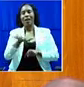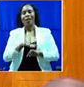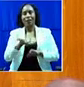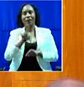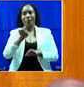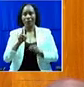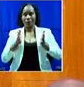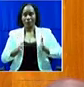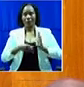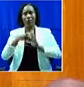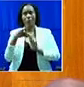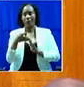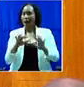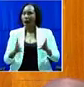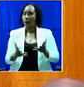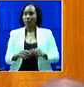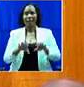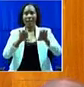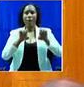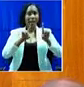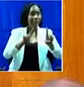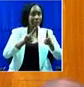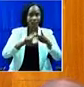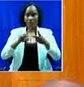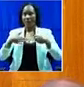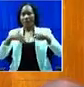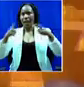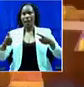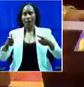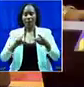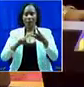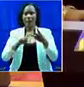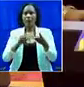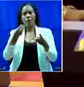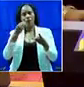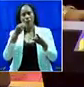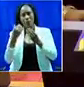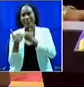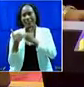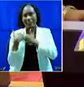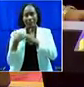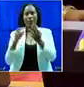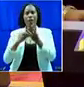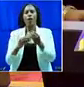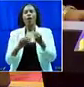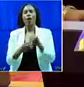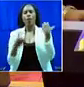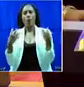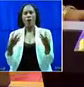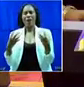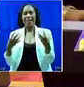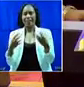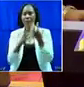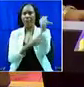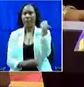from education, health, from food security, poverty alleviation, from the